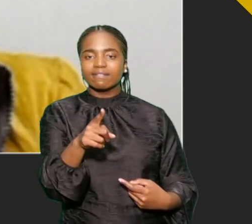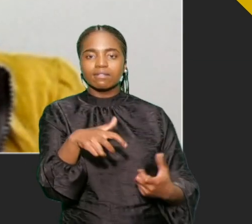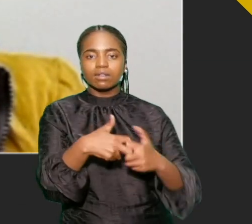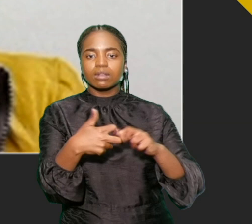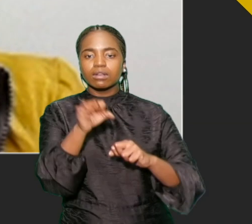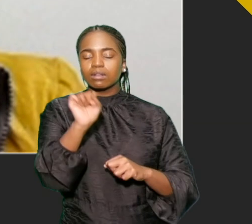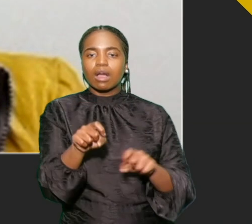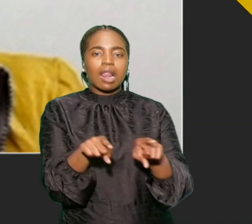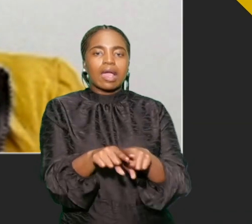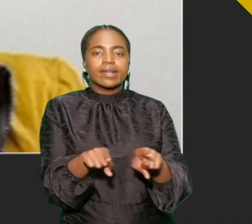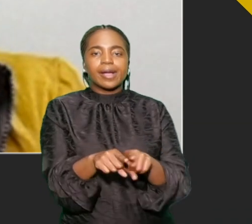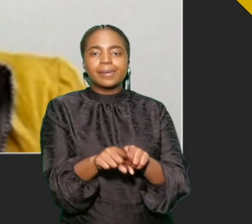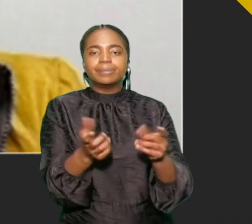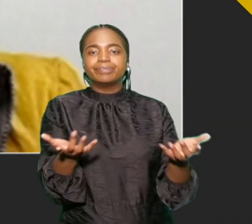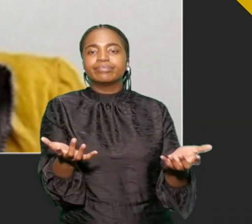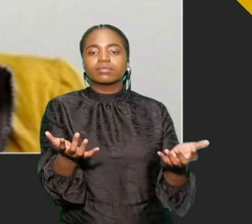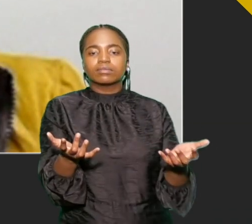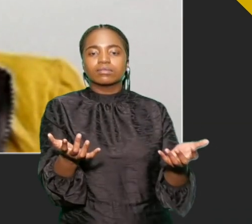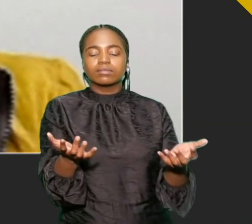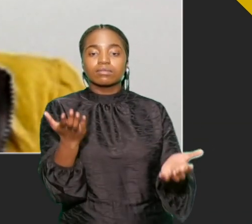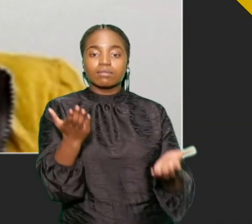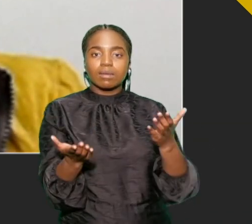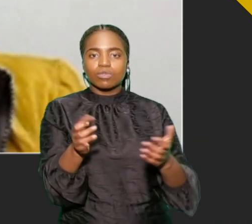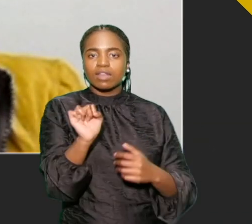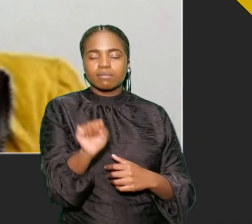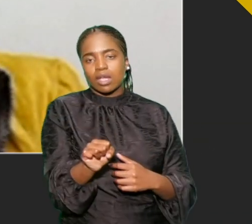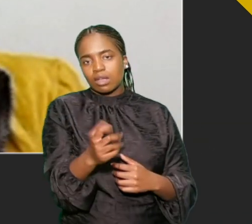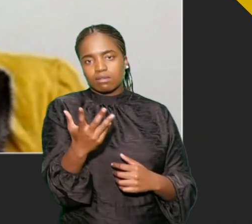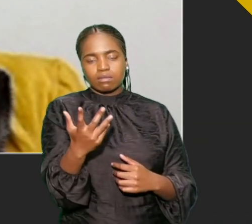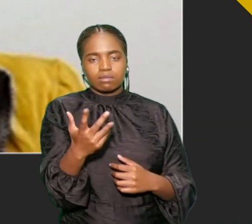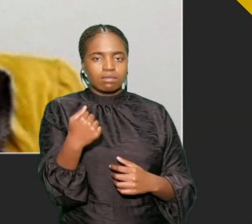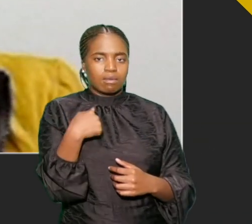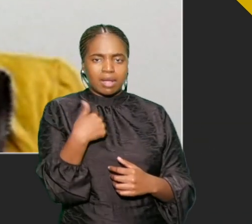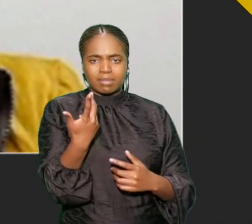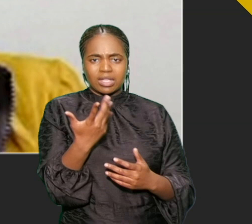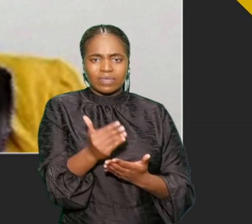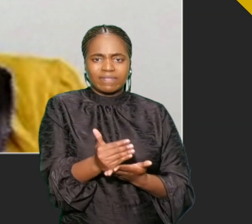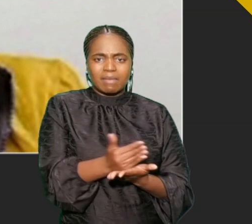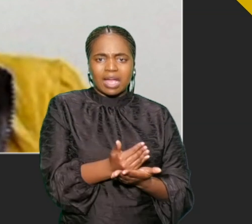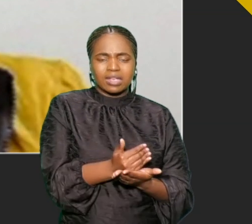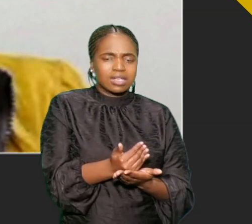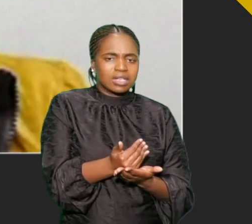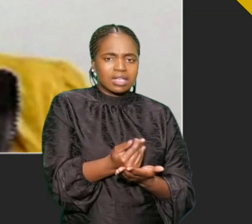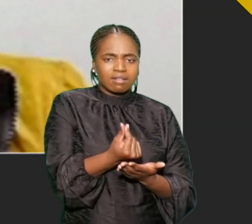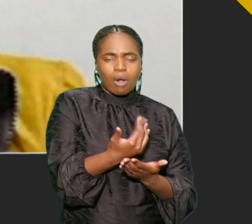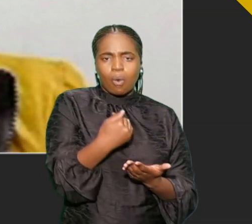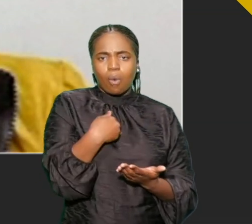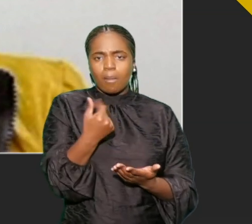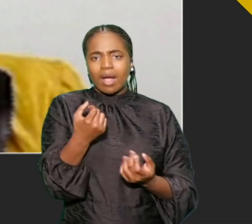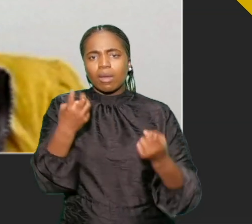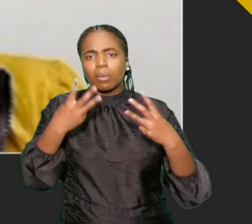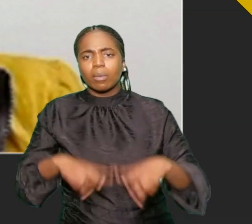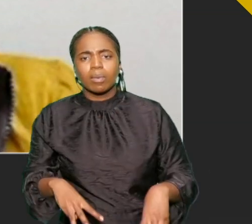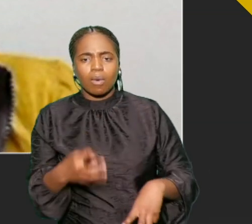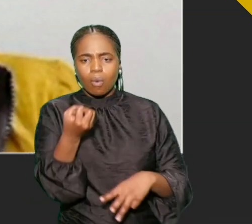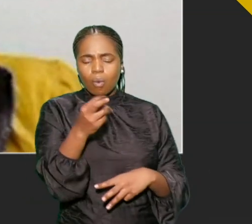crisis, like you've been prepared about what can go wrong, you save money, you've read the